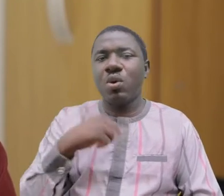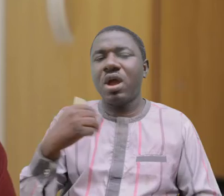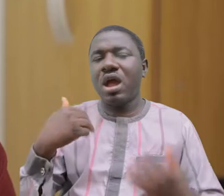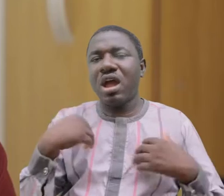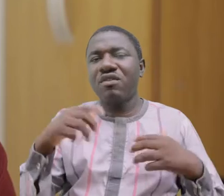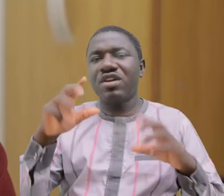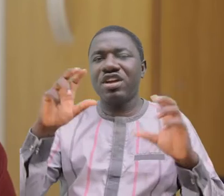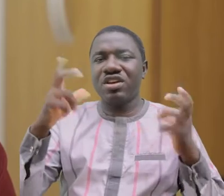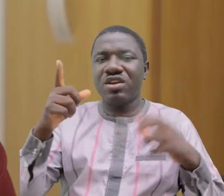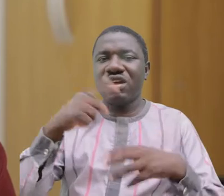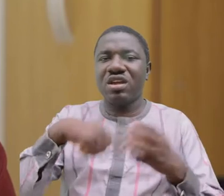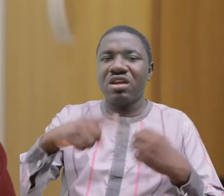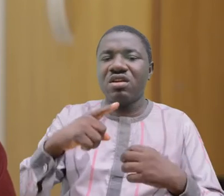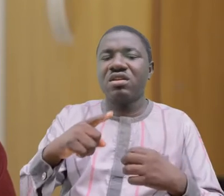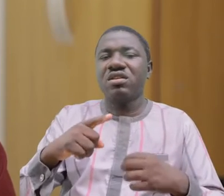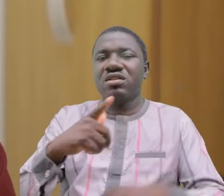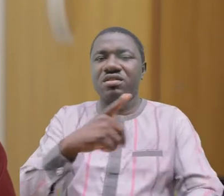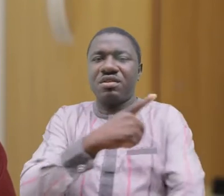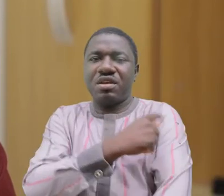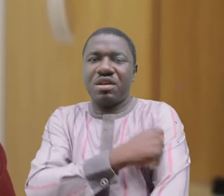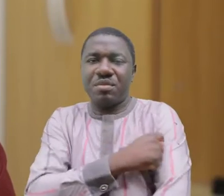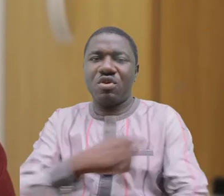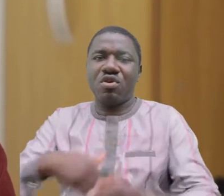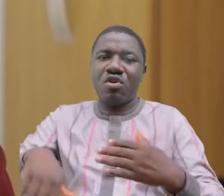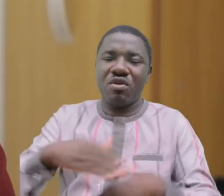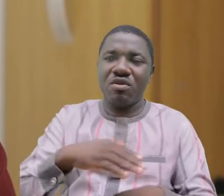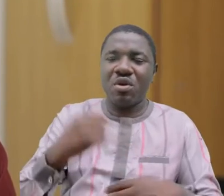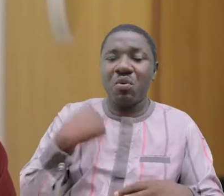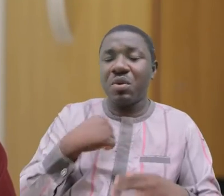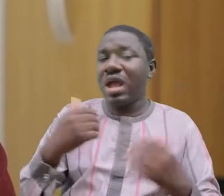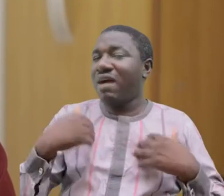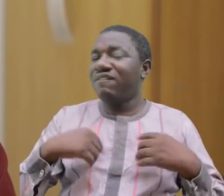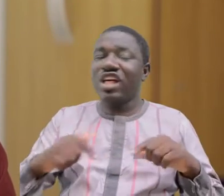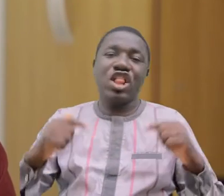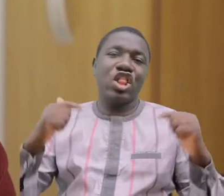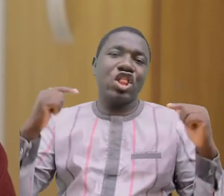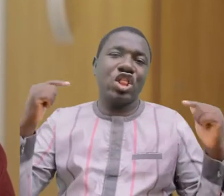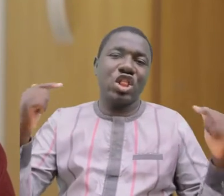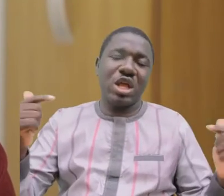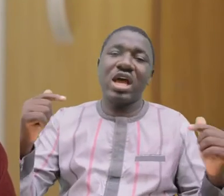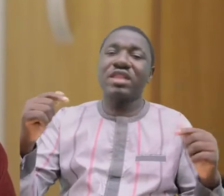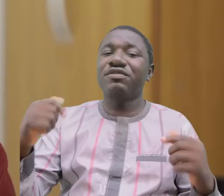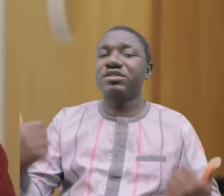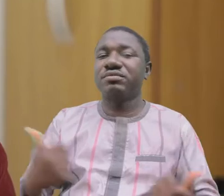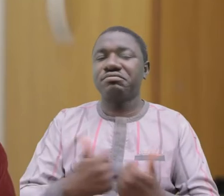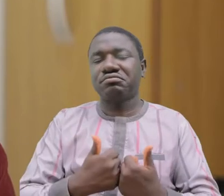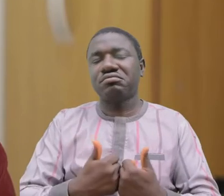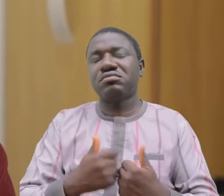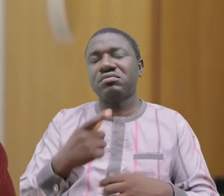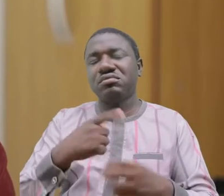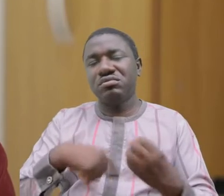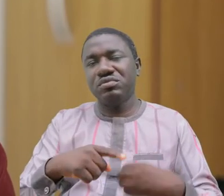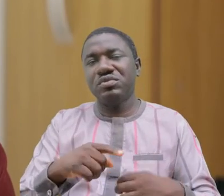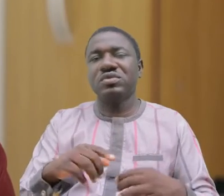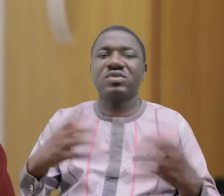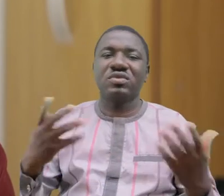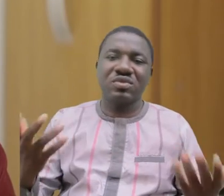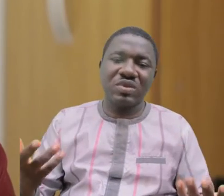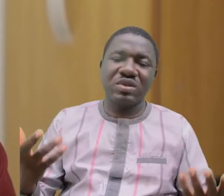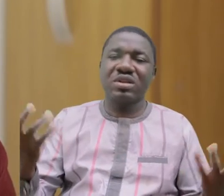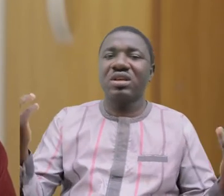We still have issues around poor immunization coverage. We still have a lot of challenges in terms of how we're